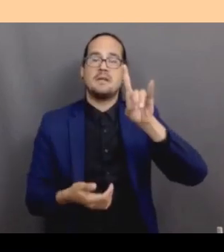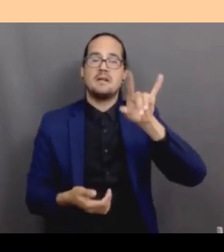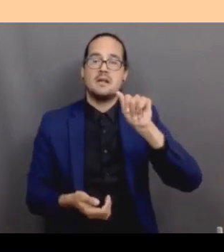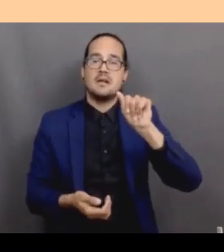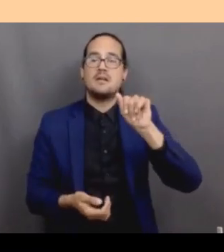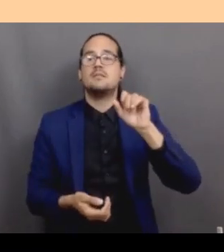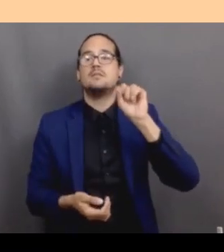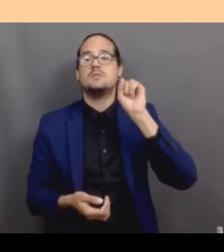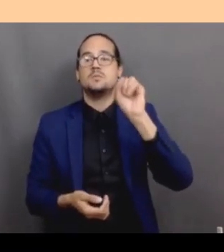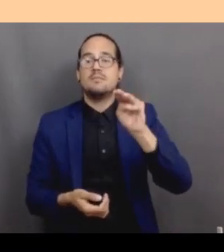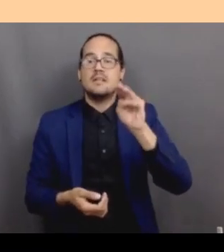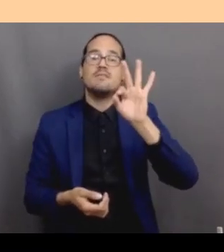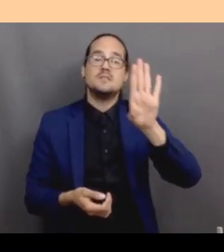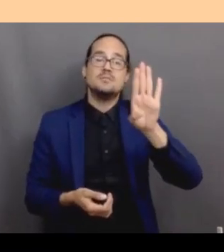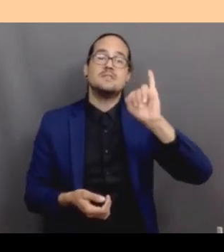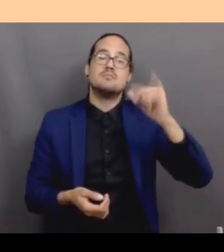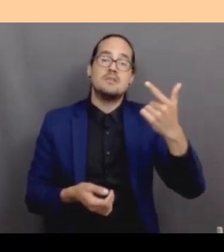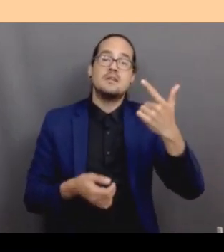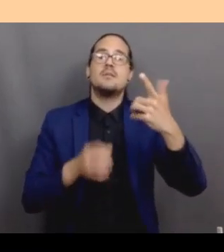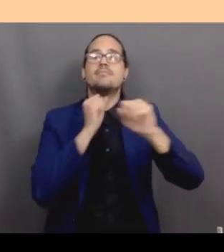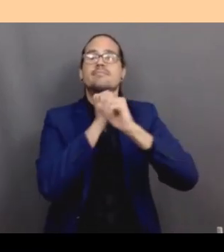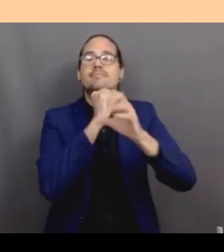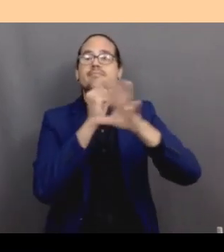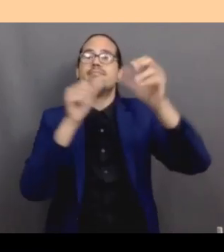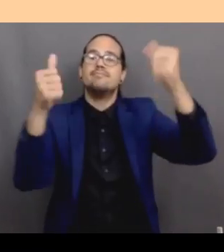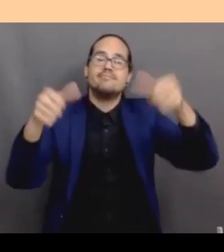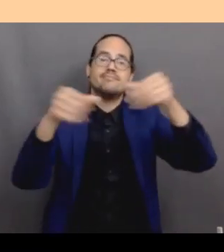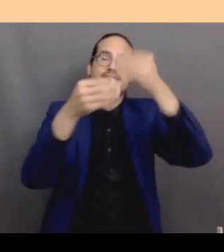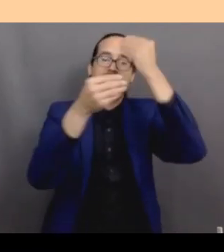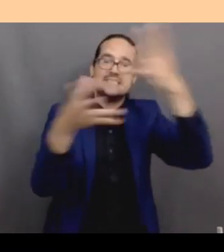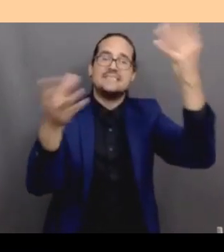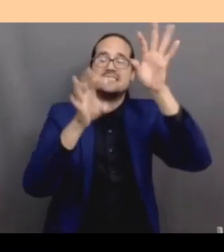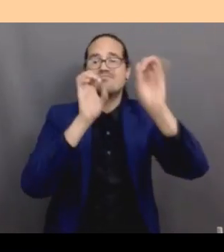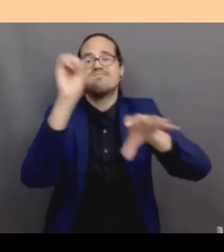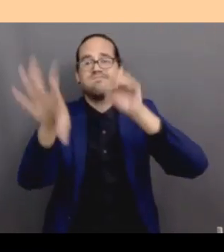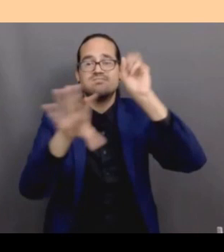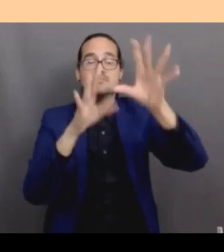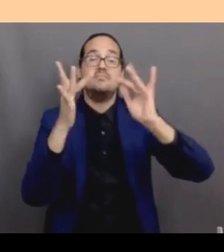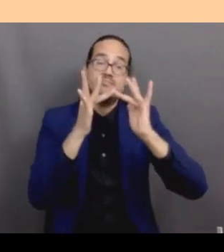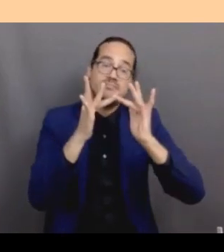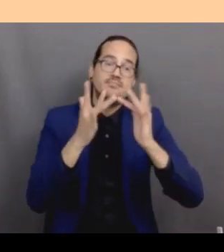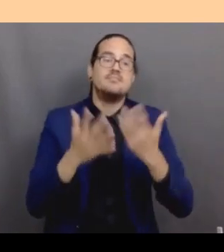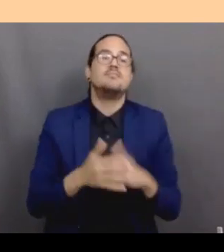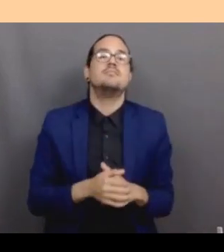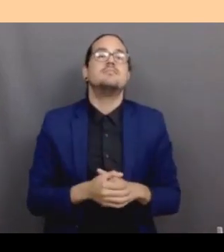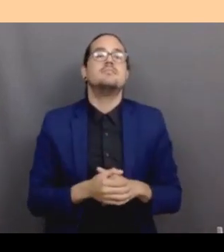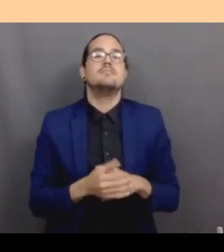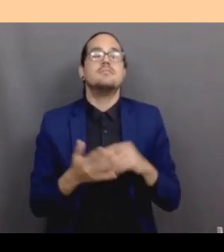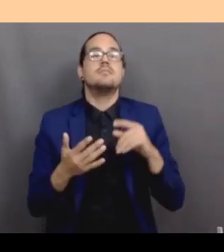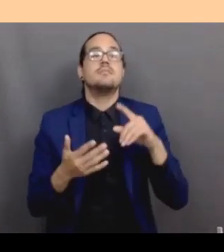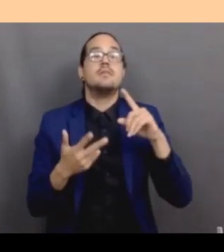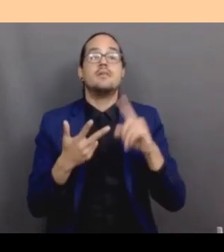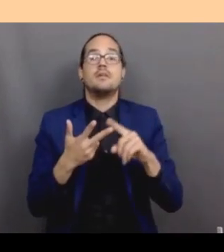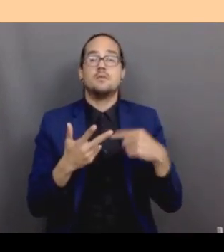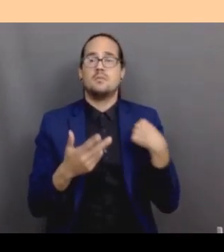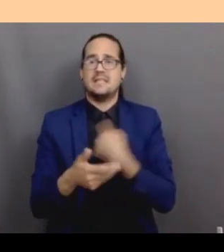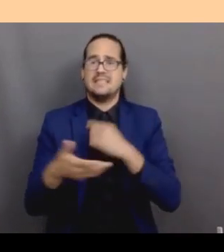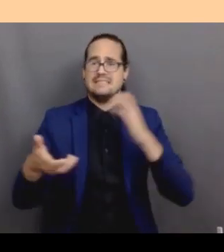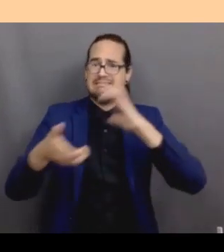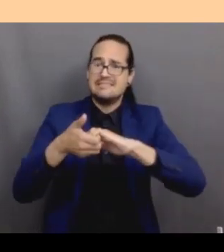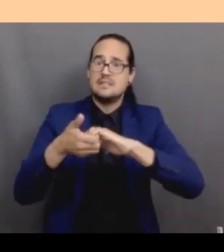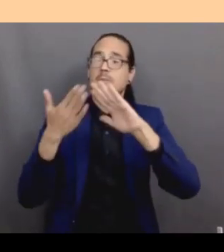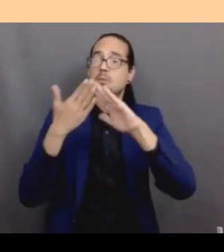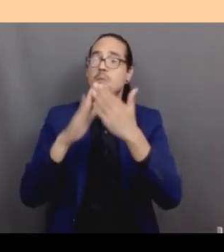website. We're working really, really closely with our community partners to make sure that the information gets